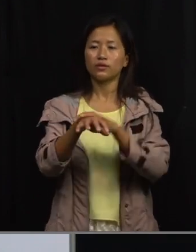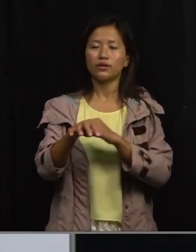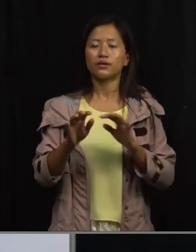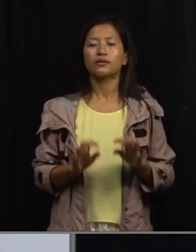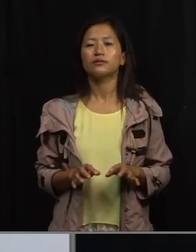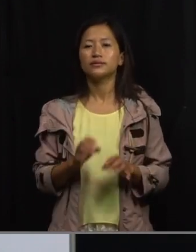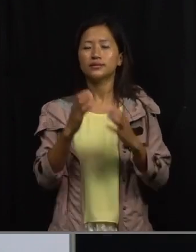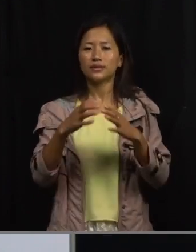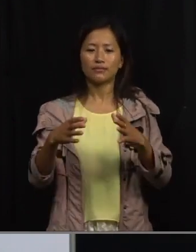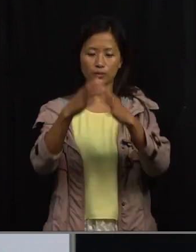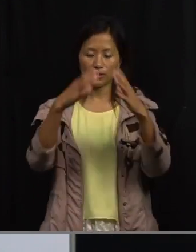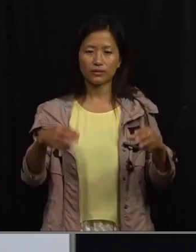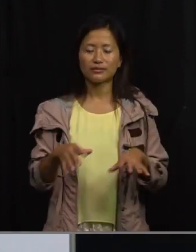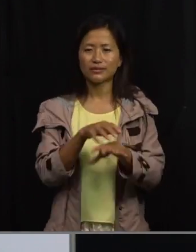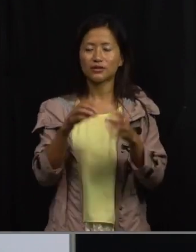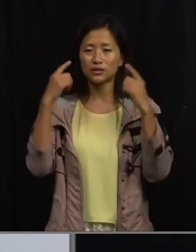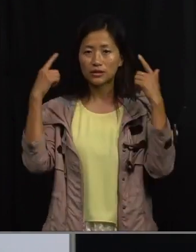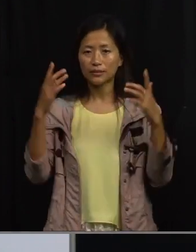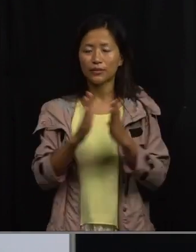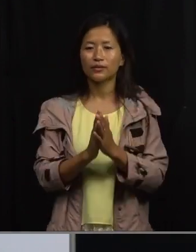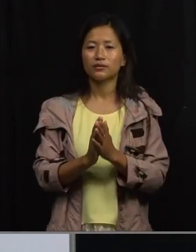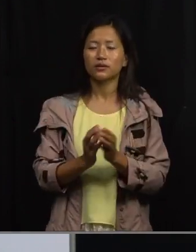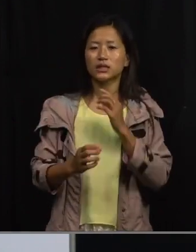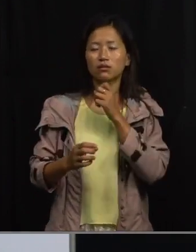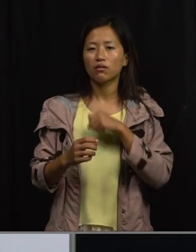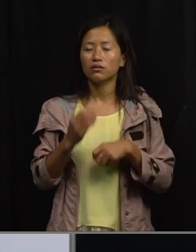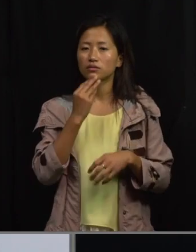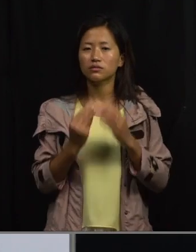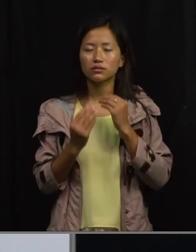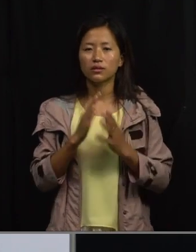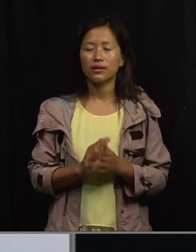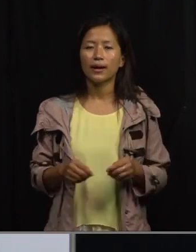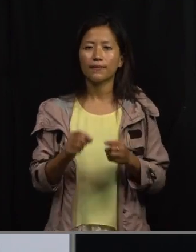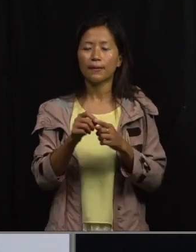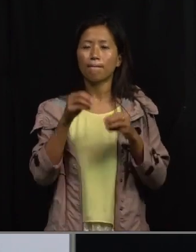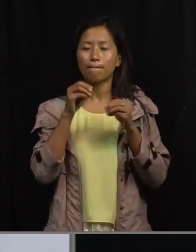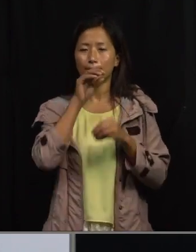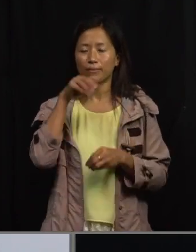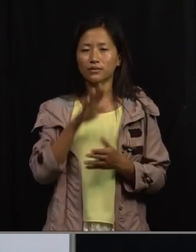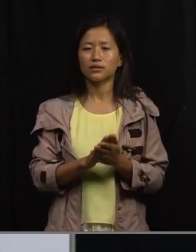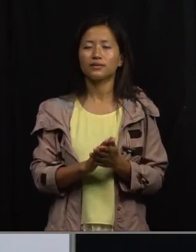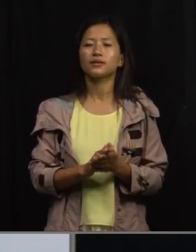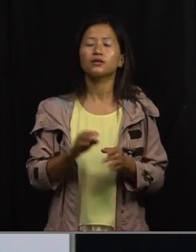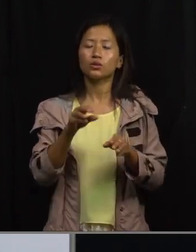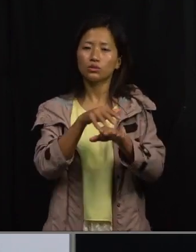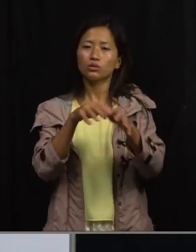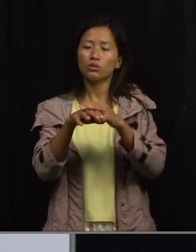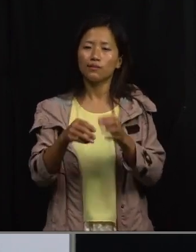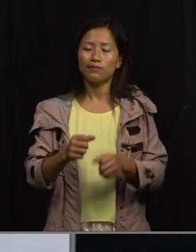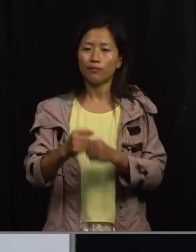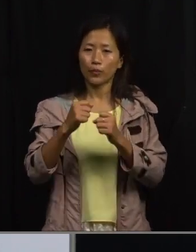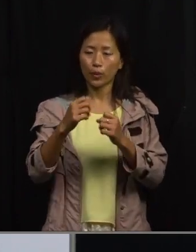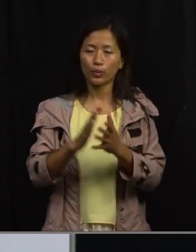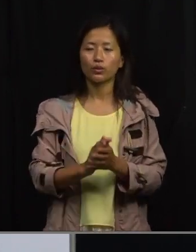we have the cattle, the sheep, and also the goat and pigs, and also with donkeys. So the people, they